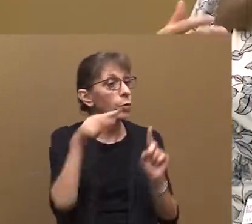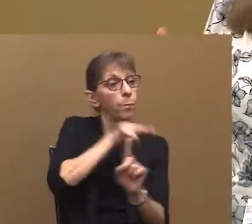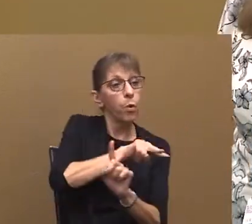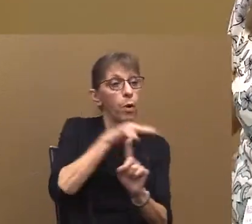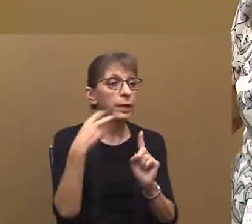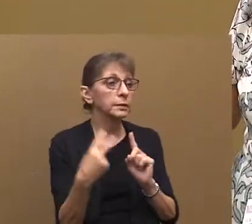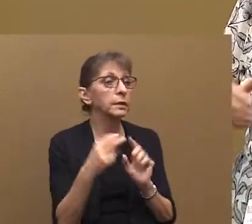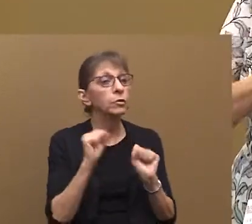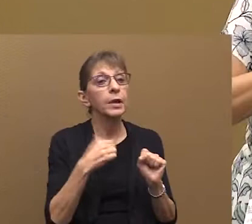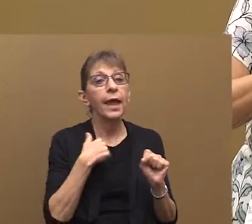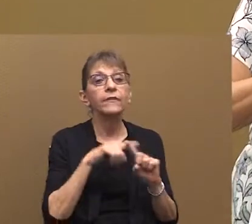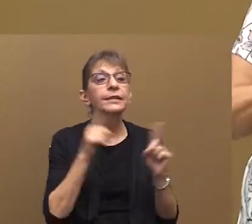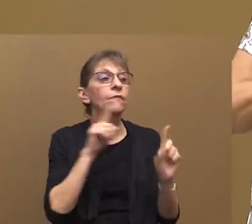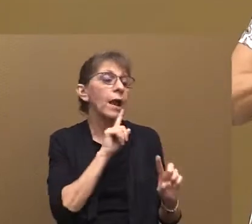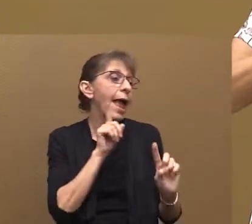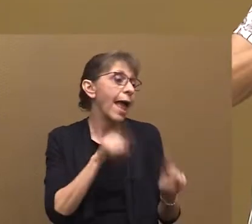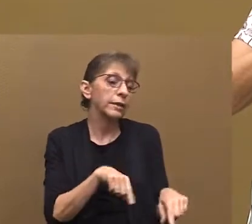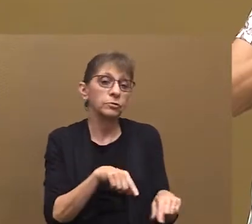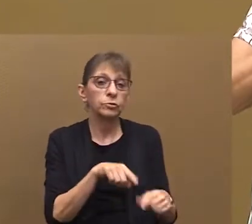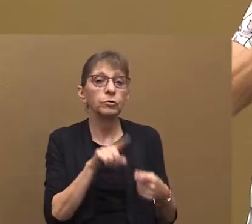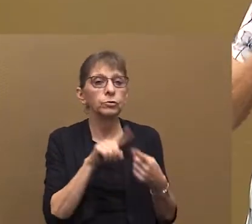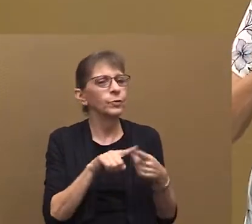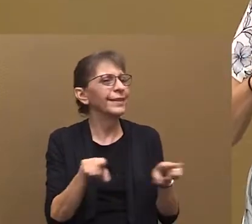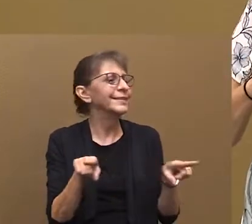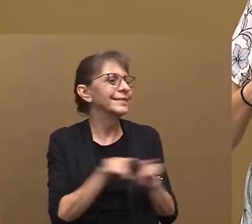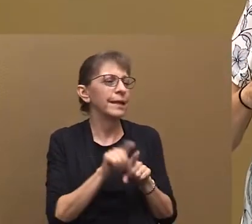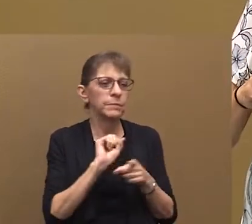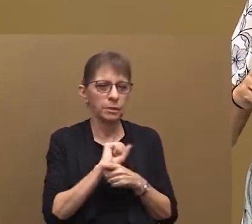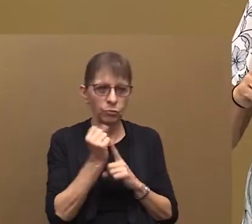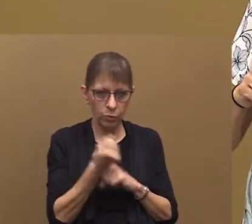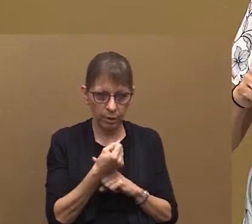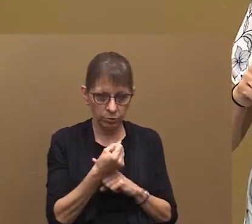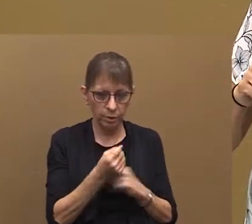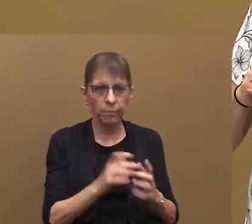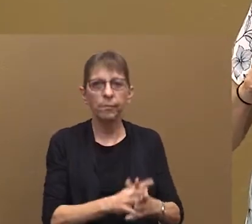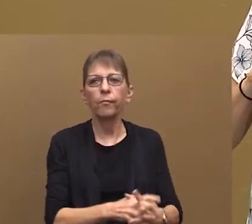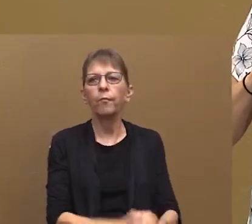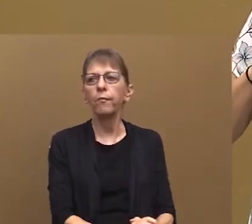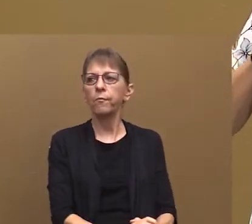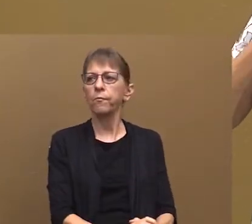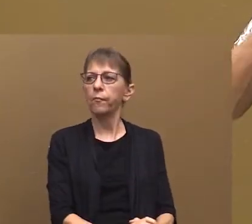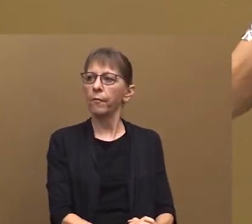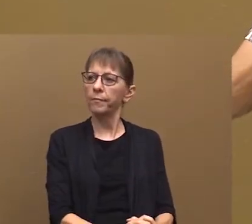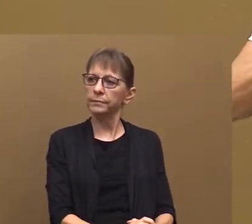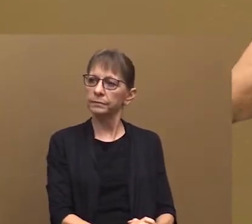view and they could have a different answer to the same situation.